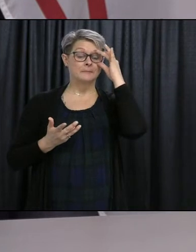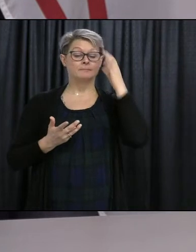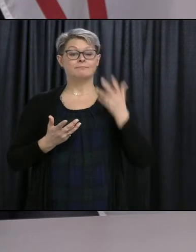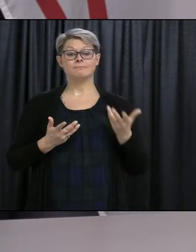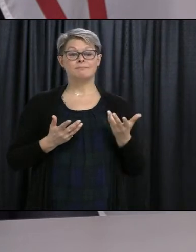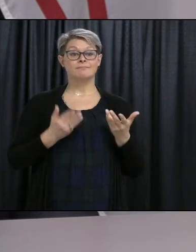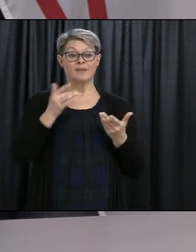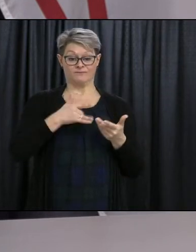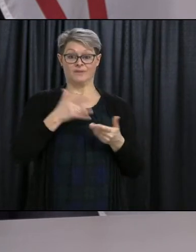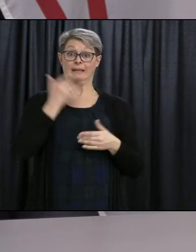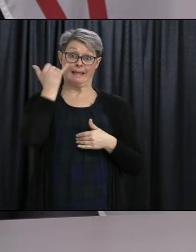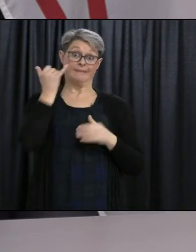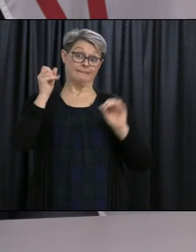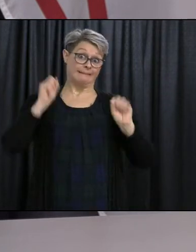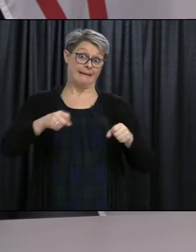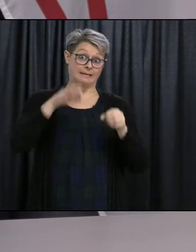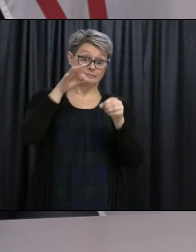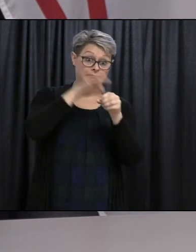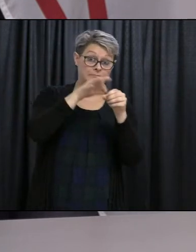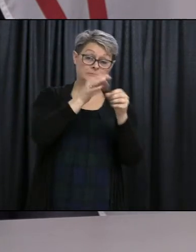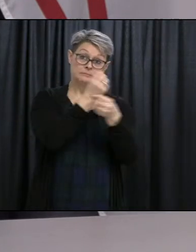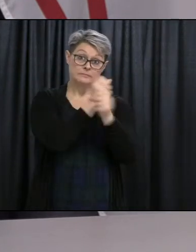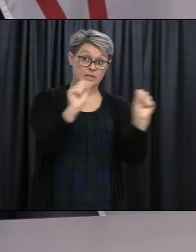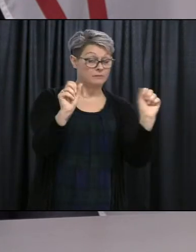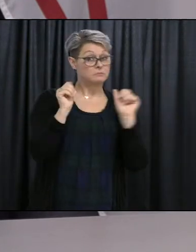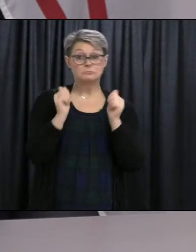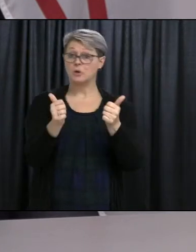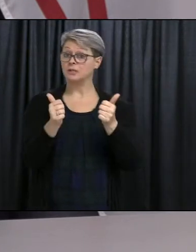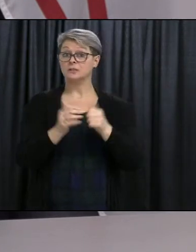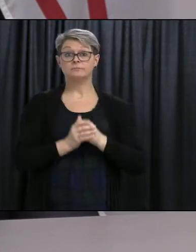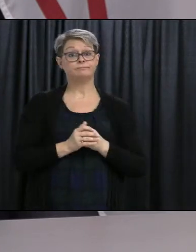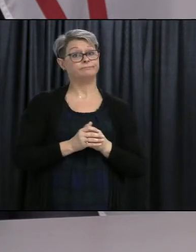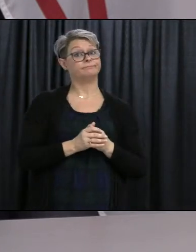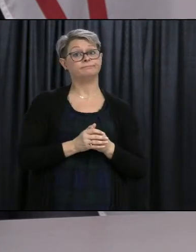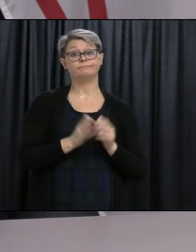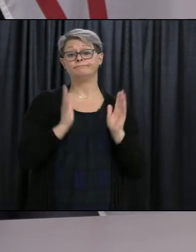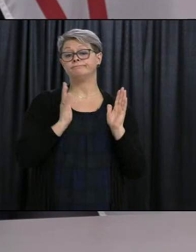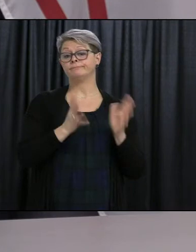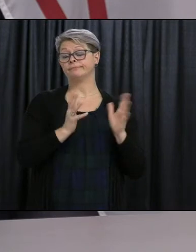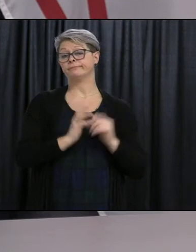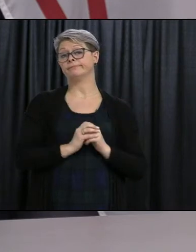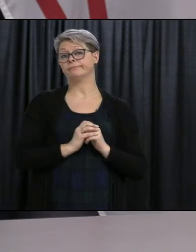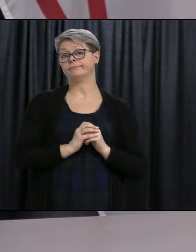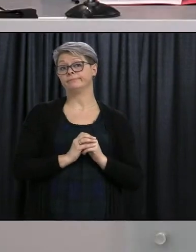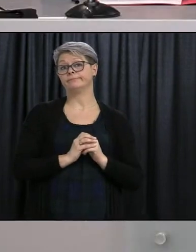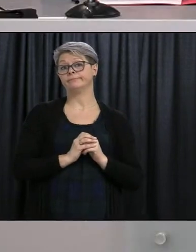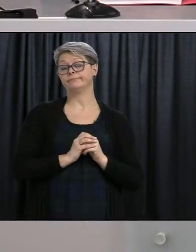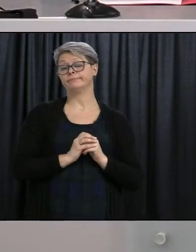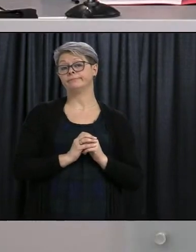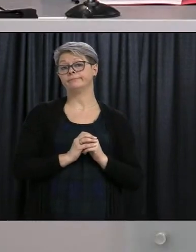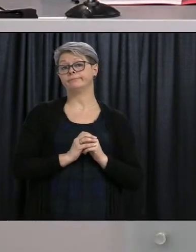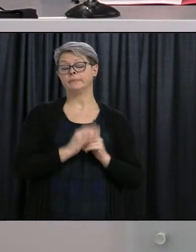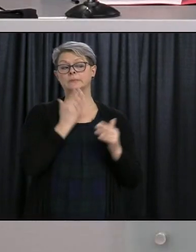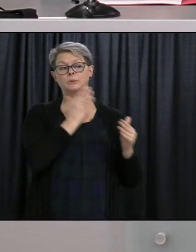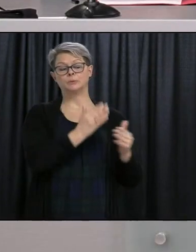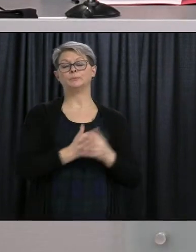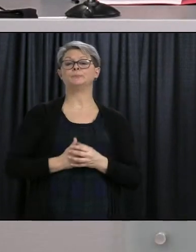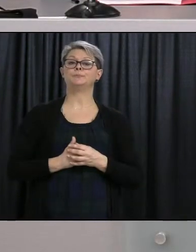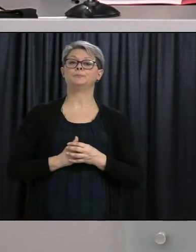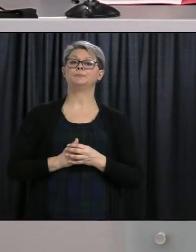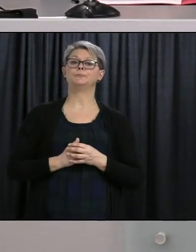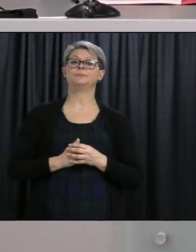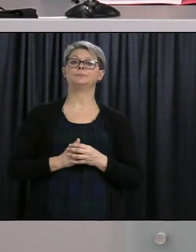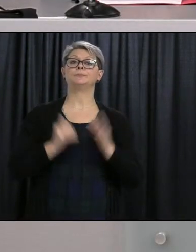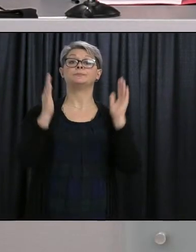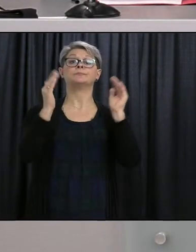if we can do the election this way, that's great, and I'm just going to leave it at that. Thank you.